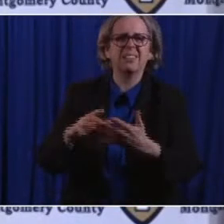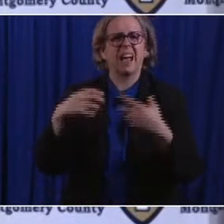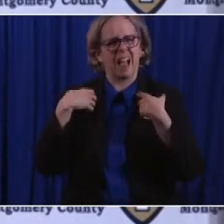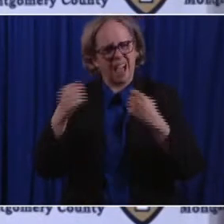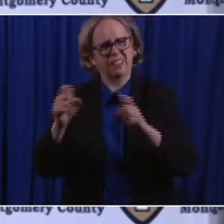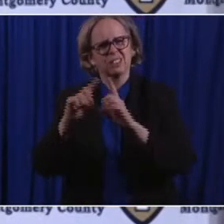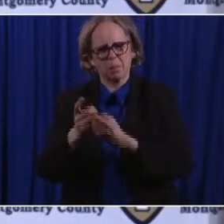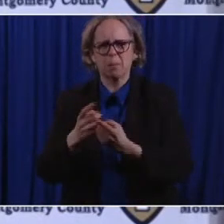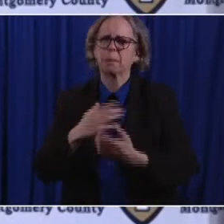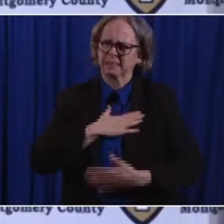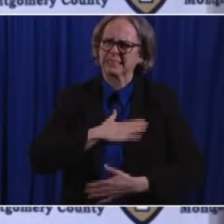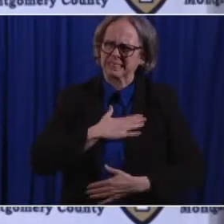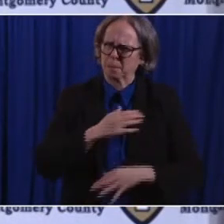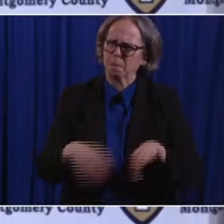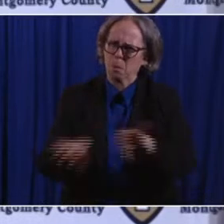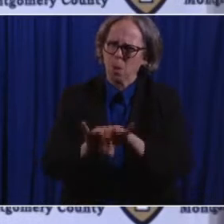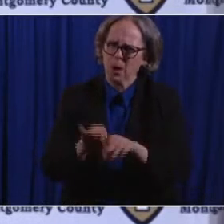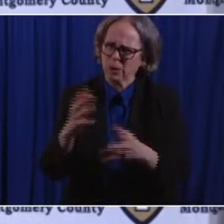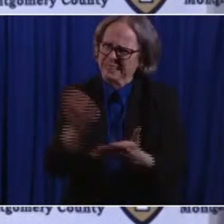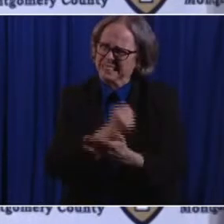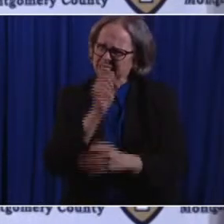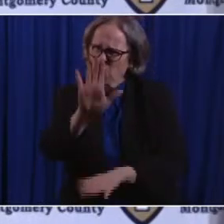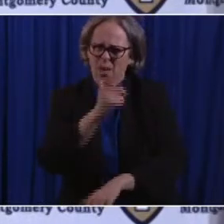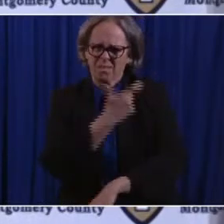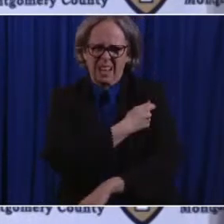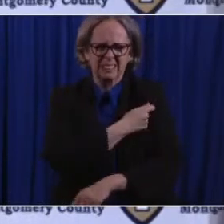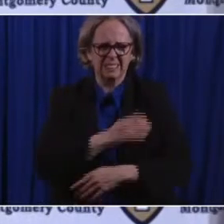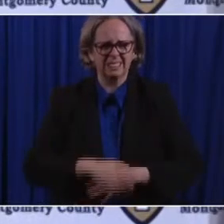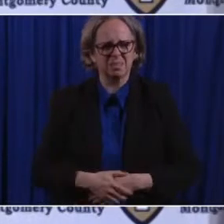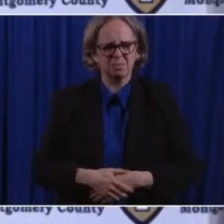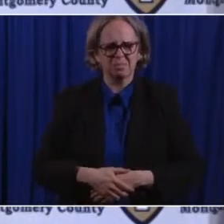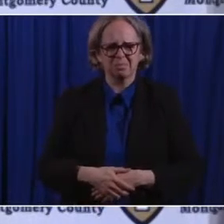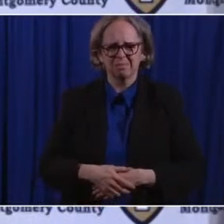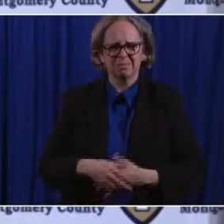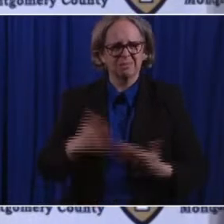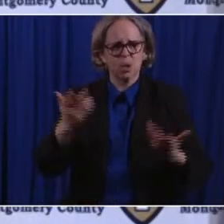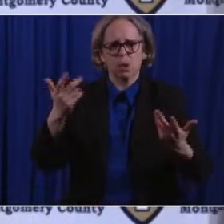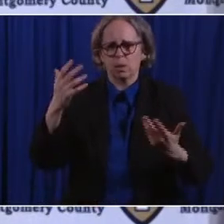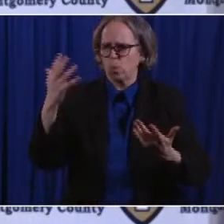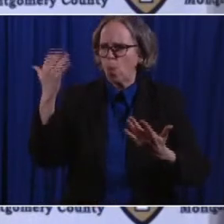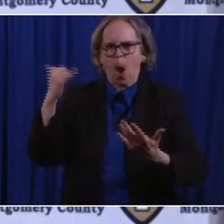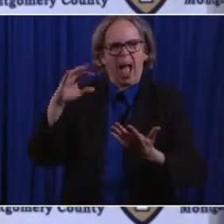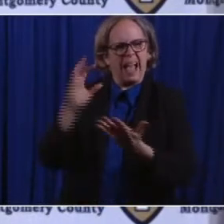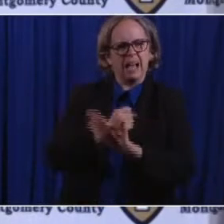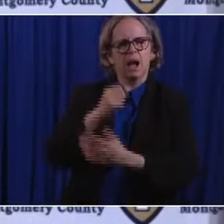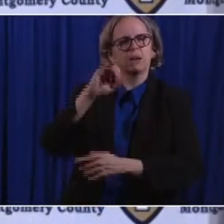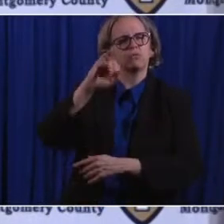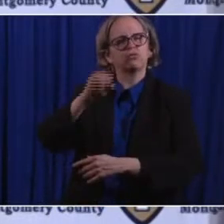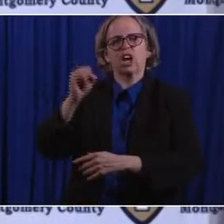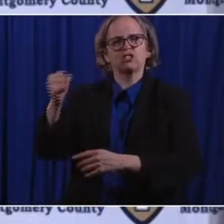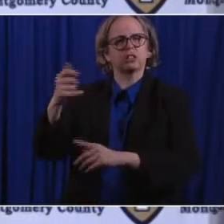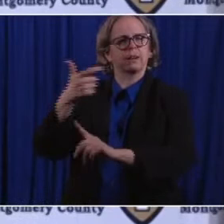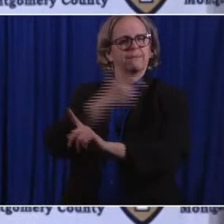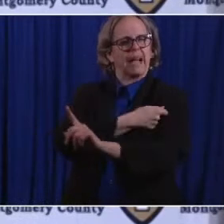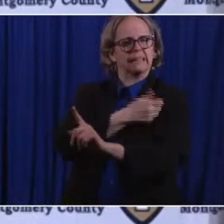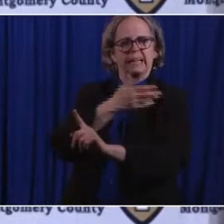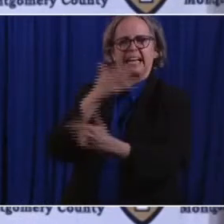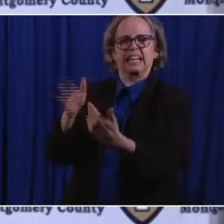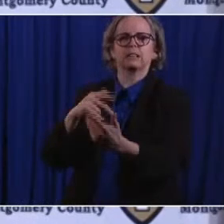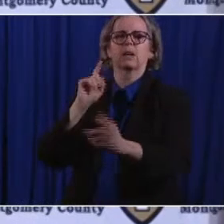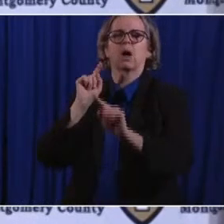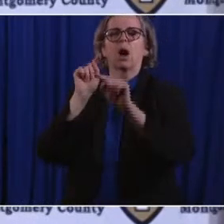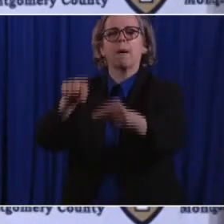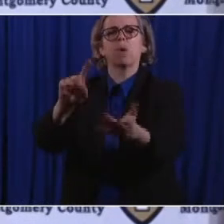are trying to use the Johnson & Johnson, which means just one trip out and just one inconvenience for the